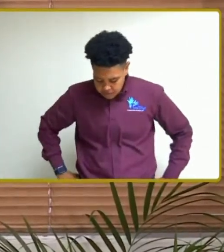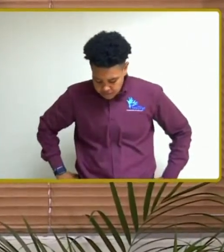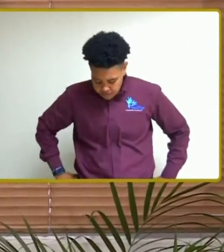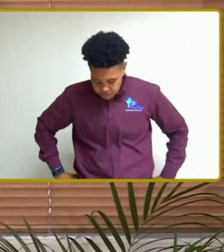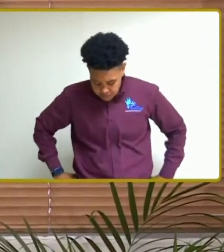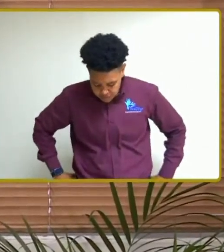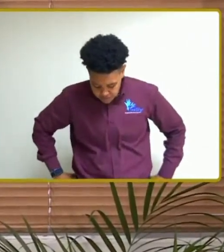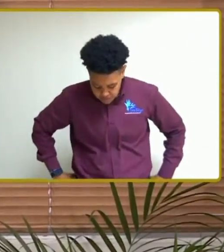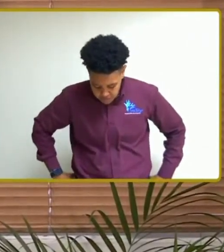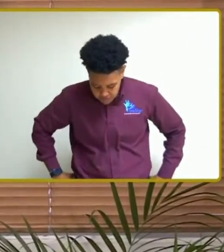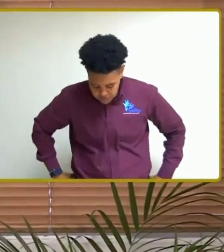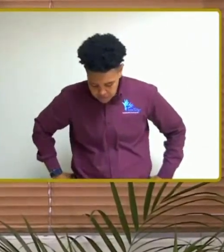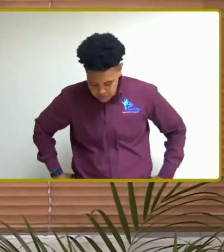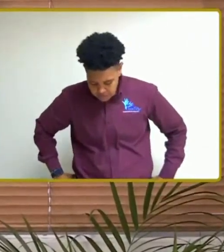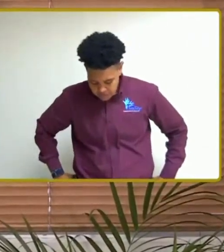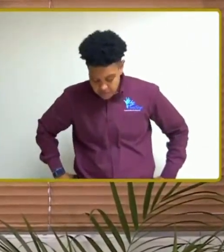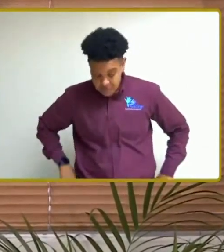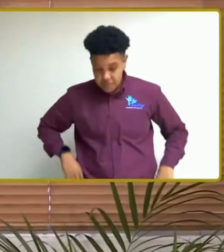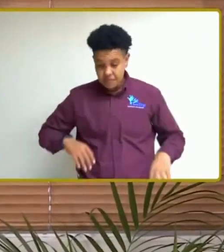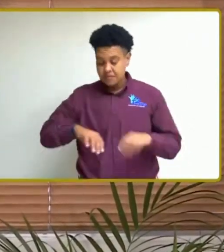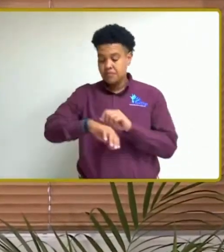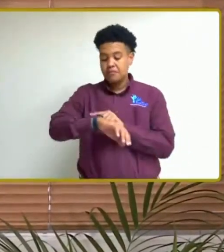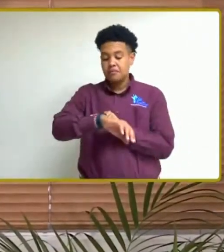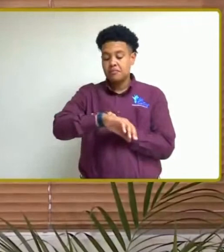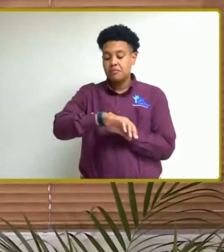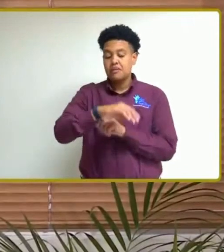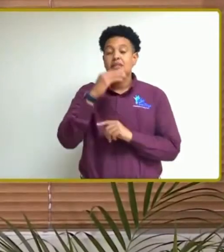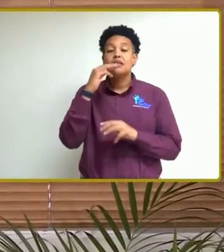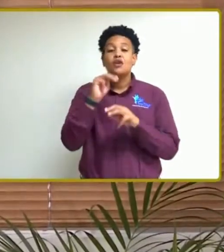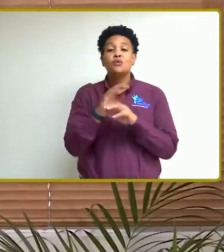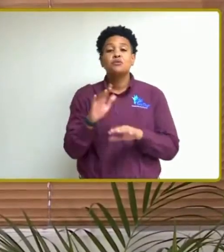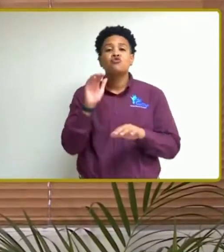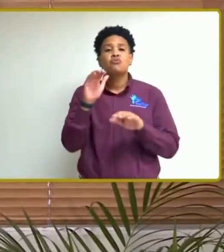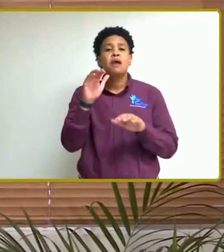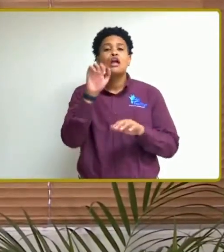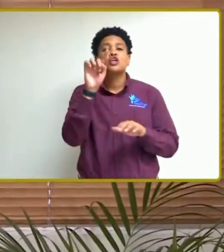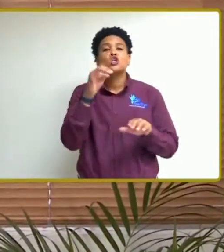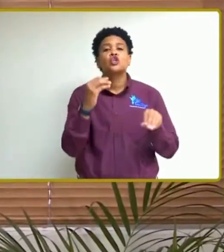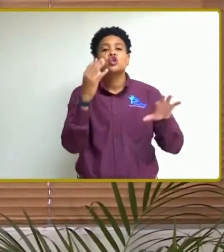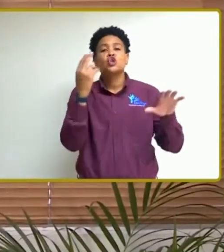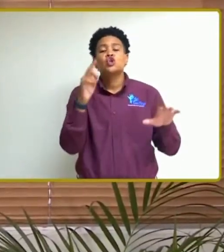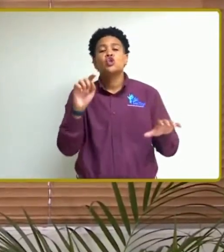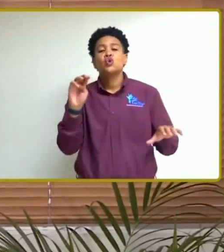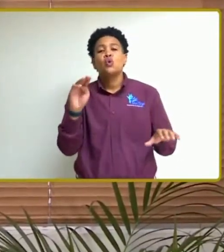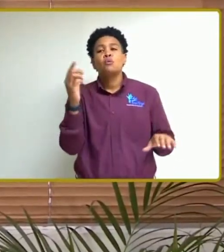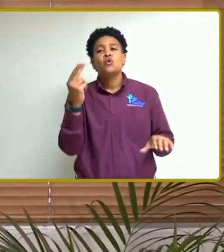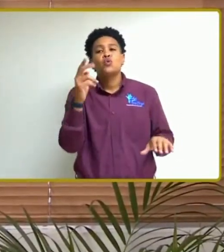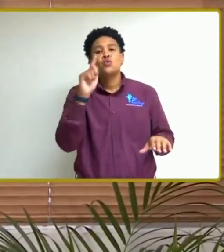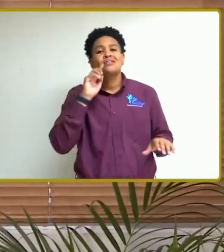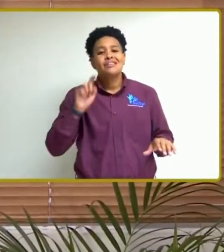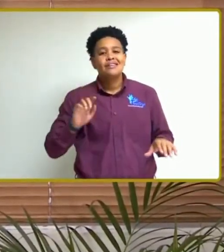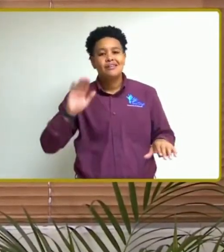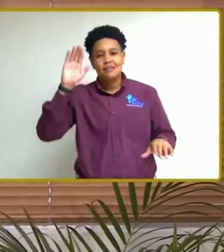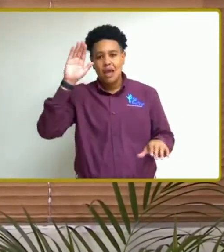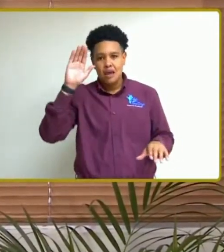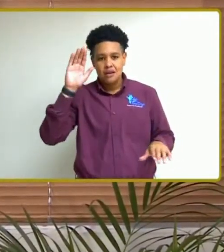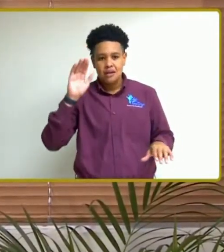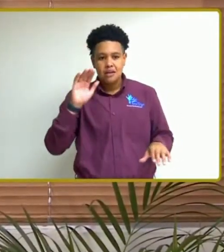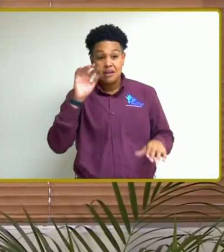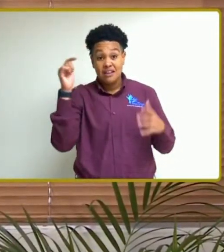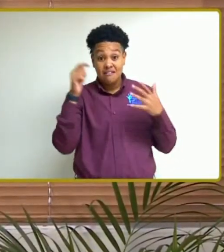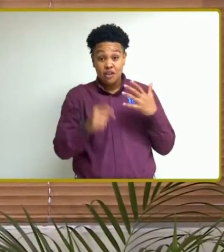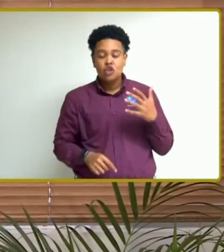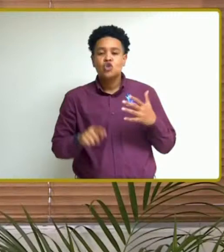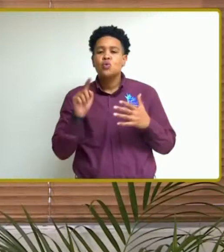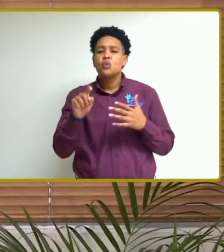All right. Thank you very much, Minister. Just reminding our media colleagues on the Zoom to use the raised hand feature to pose